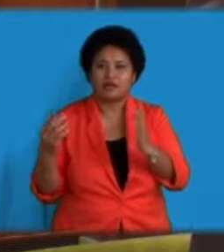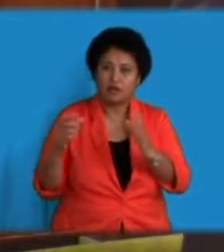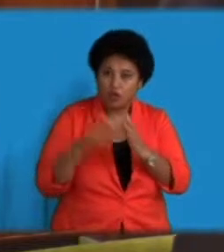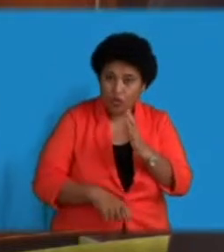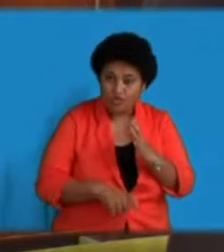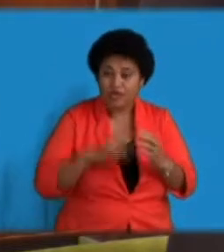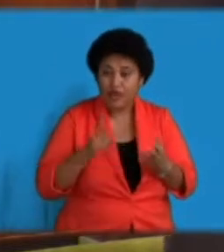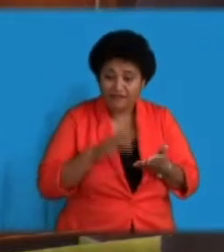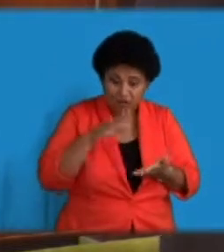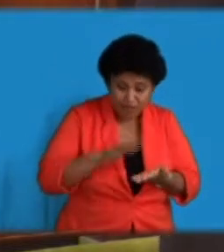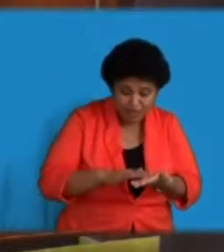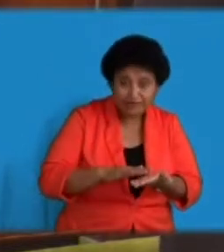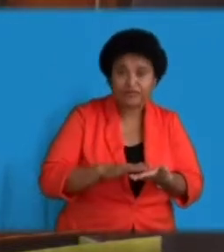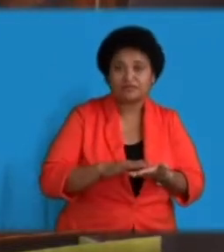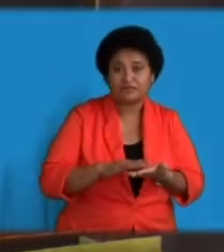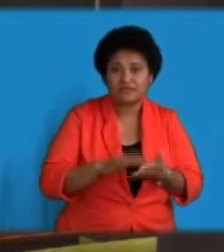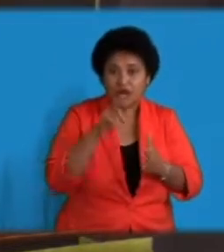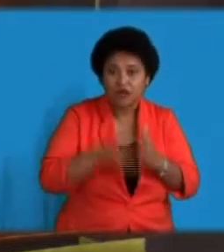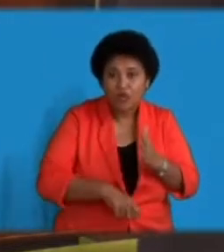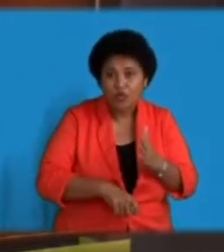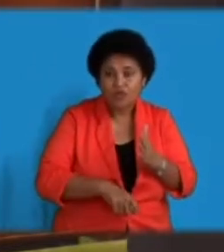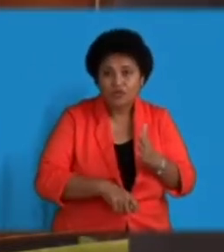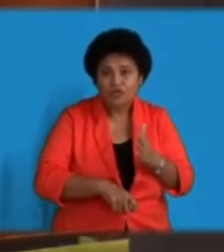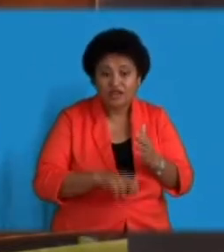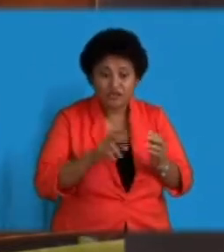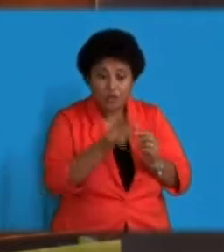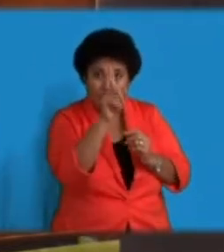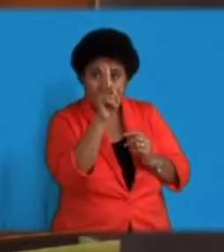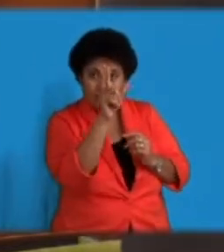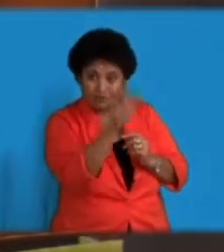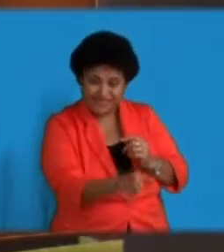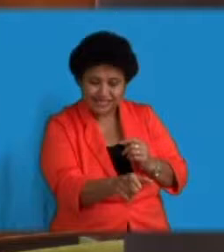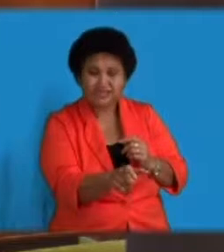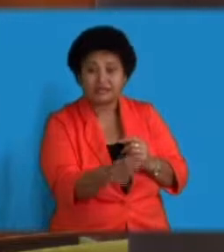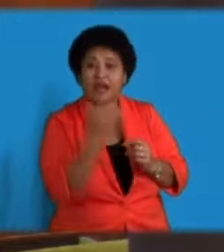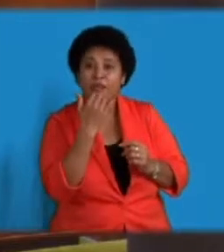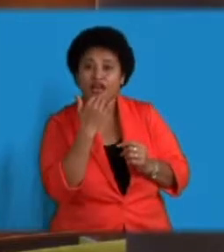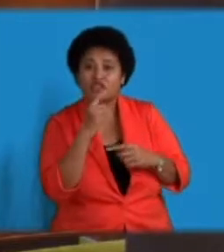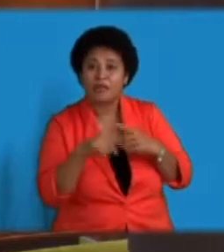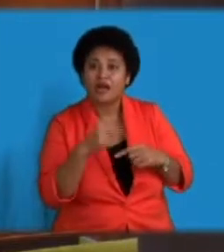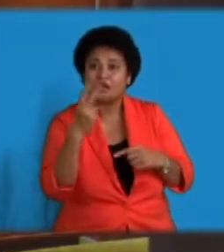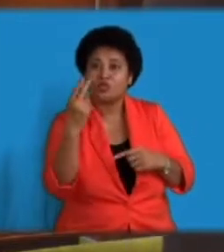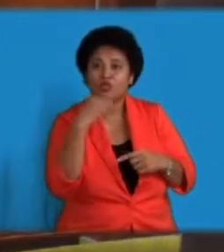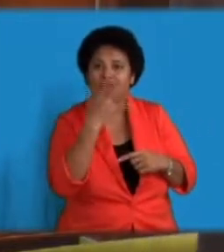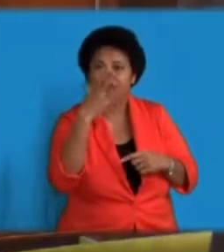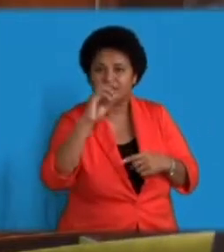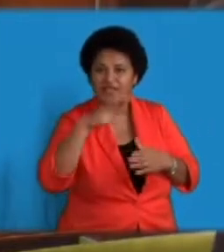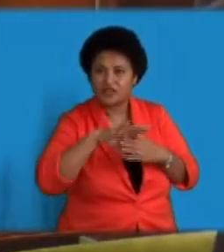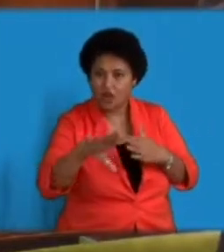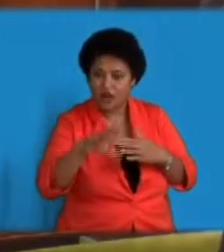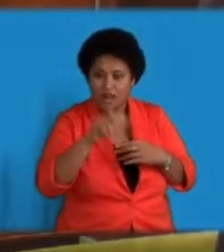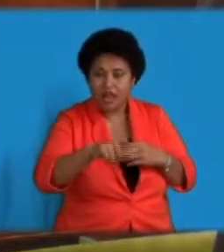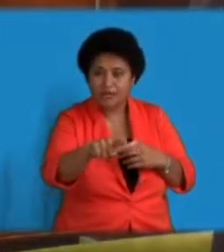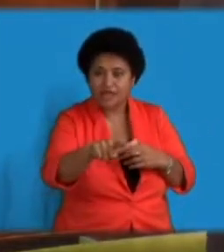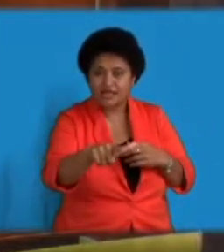minimum cost for kidney dialysis per patient per session is around $250. At Lambasa Hospital, we provided